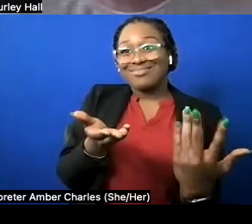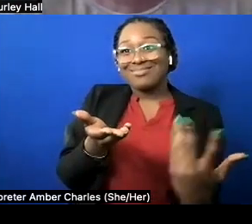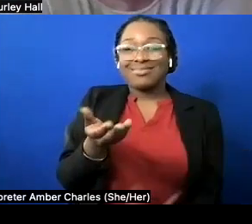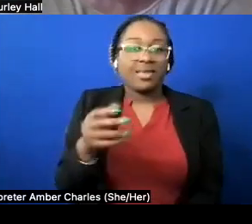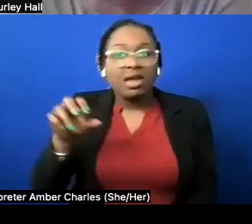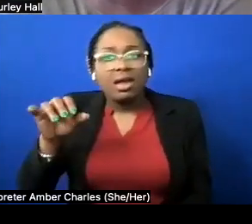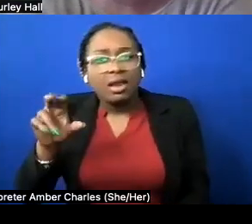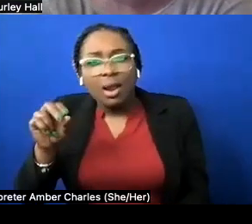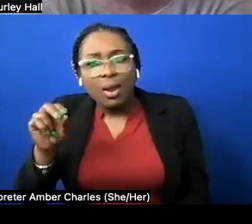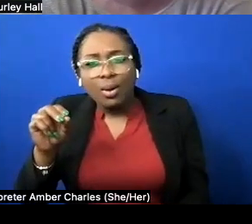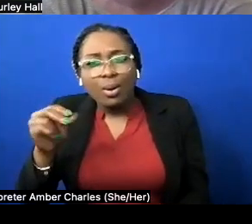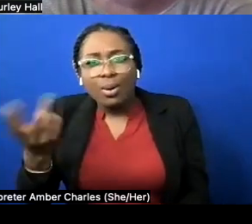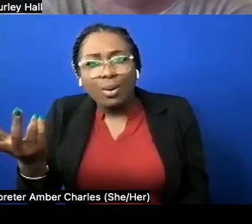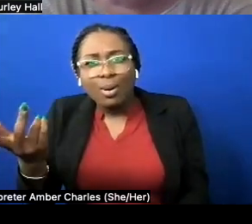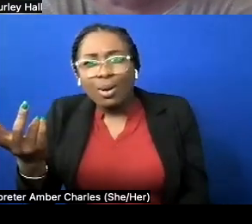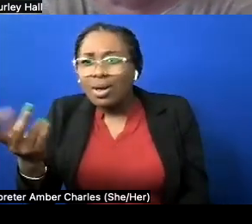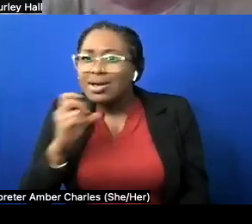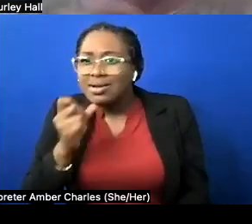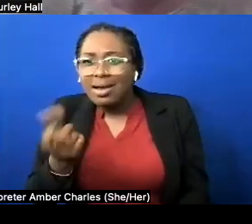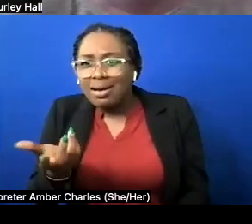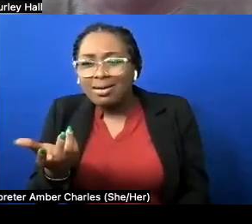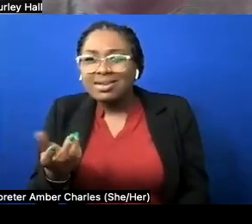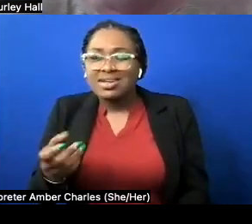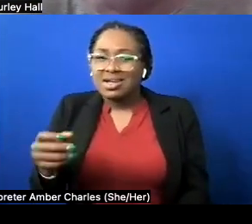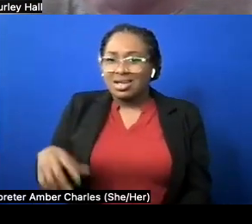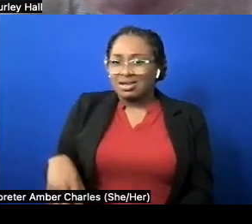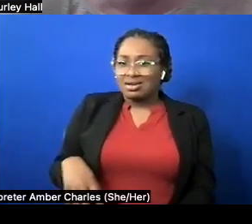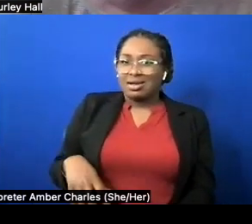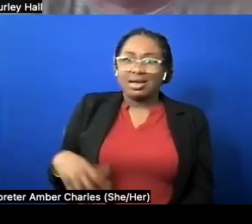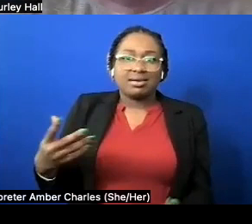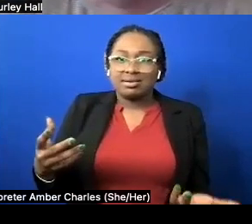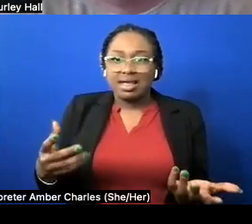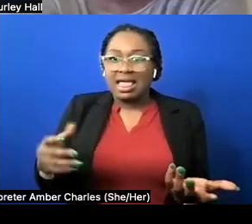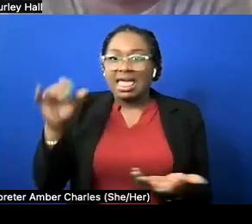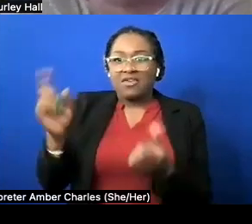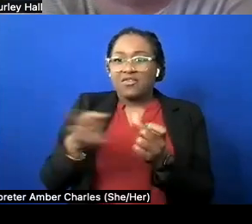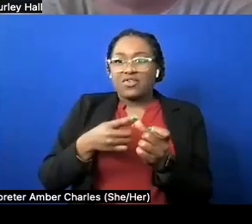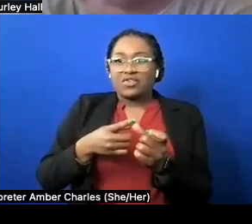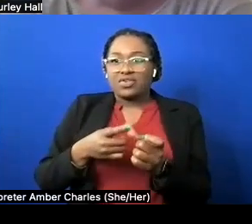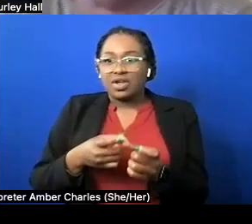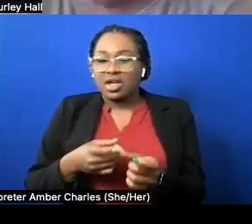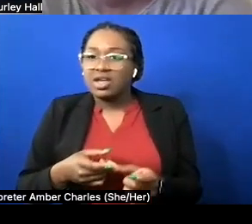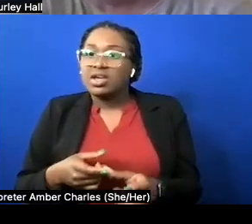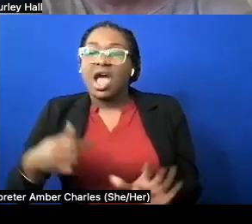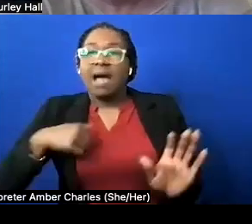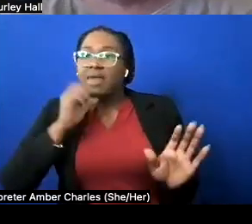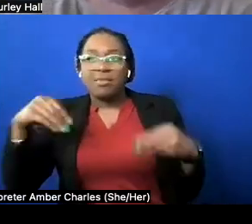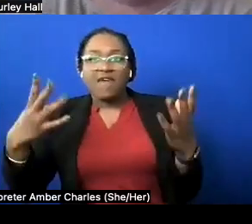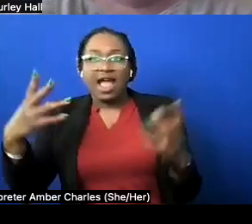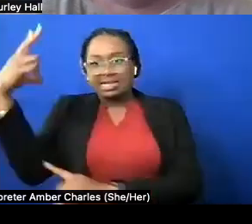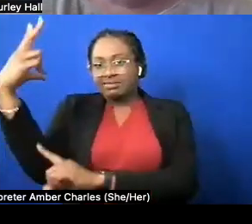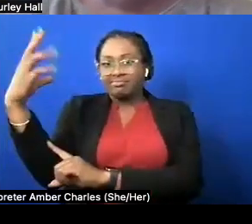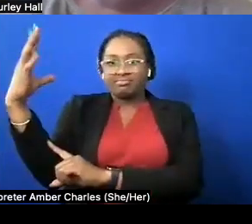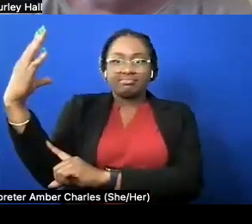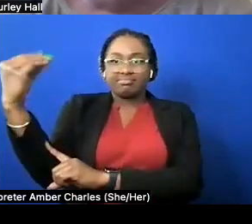now dub me a Black ally, dub me a queer ally. First of all, they want the selfie, right? Like, so I'm not giving you the selfie. I got to keep it